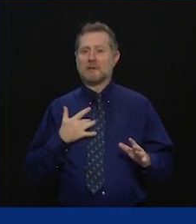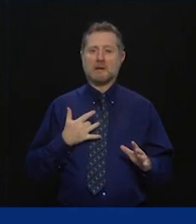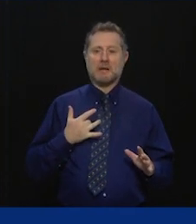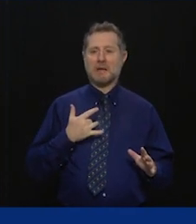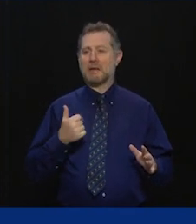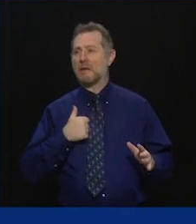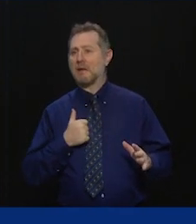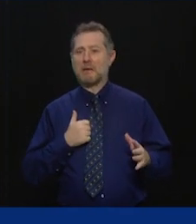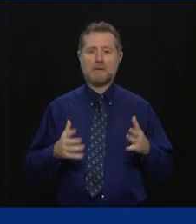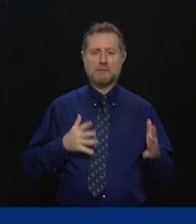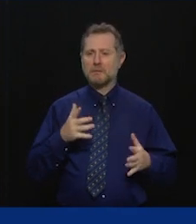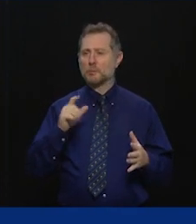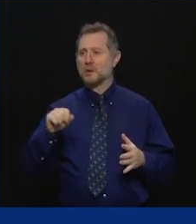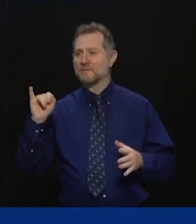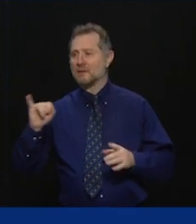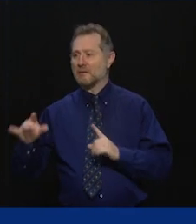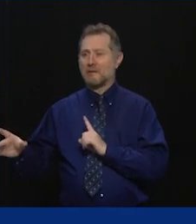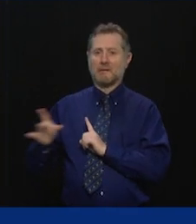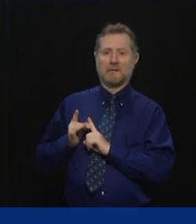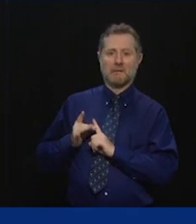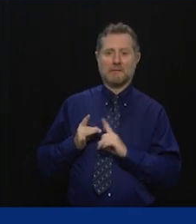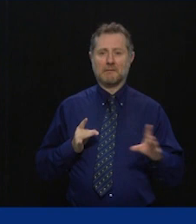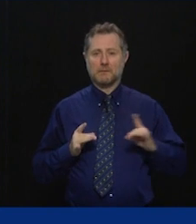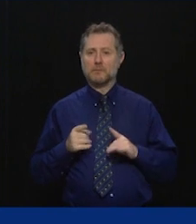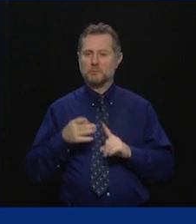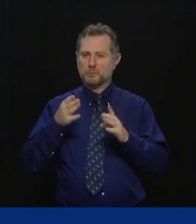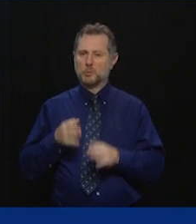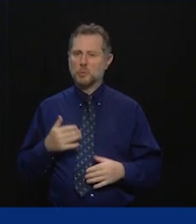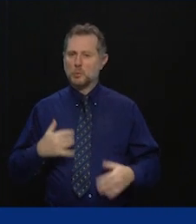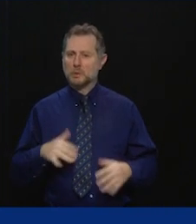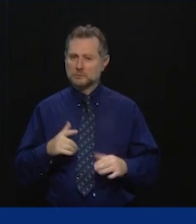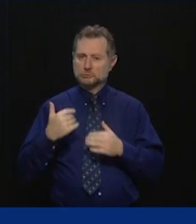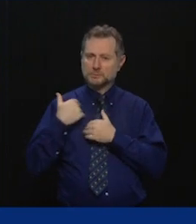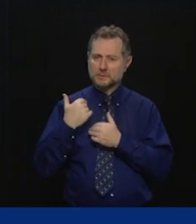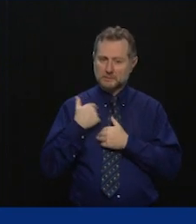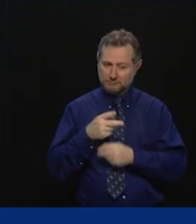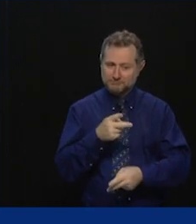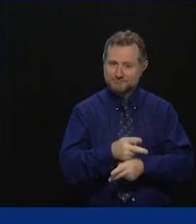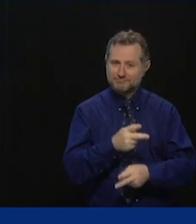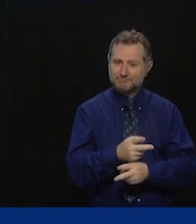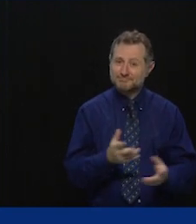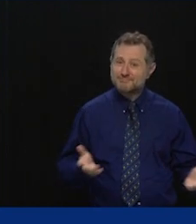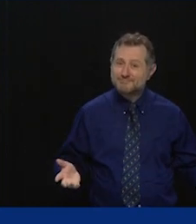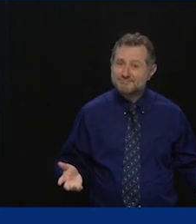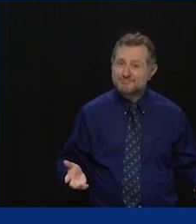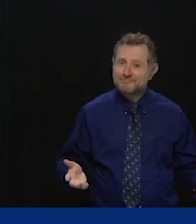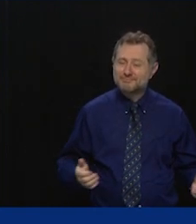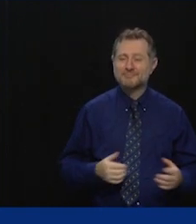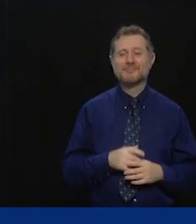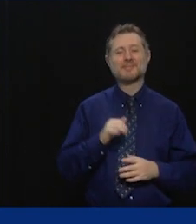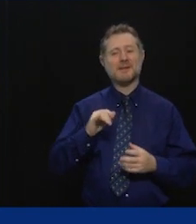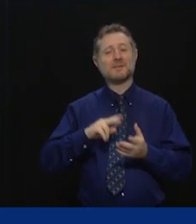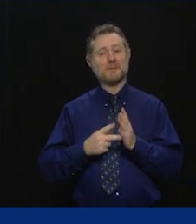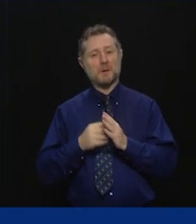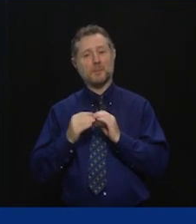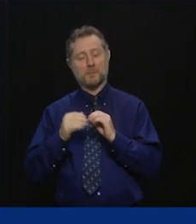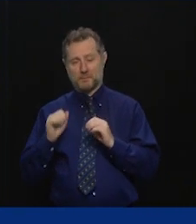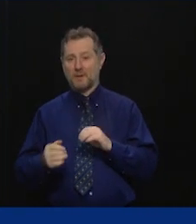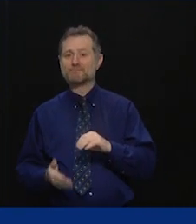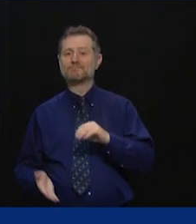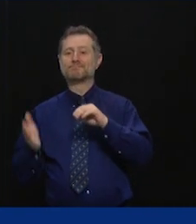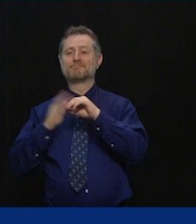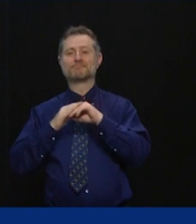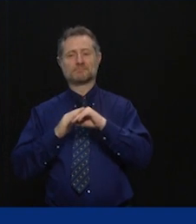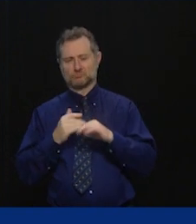person charged with protecting them and their health. We can get this number higher. I'm confident of that.